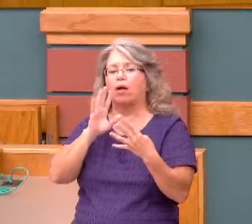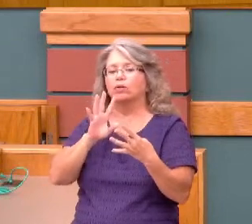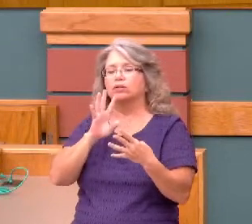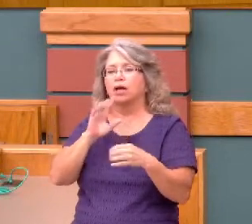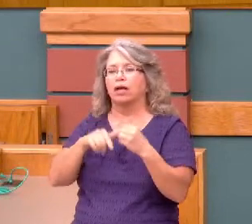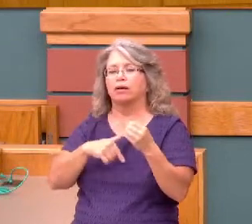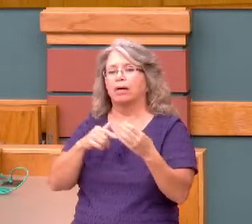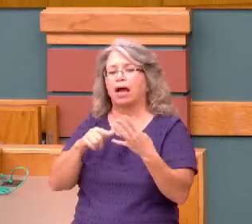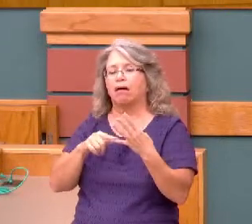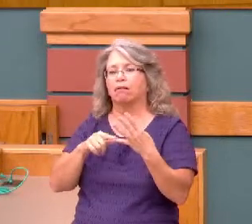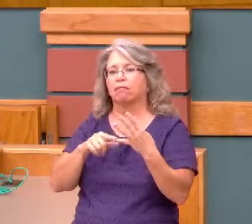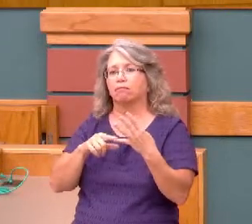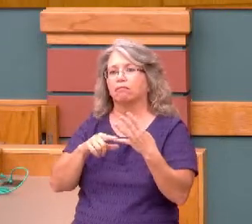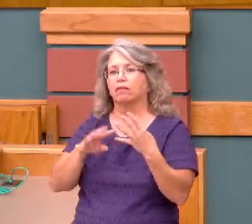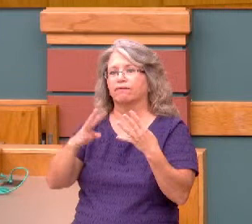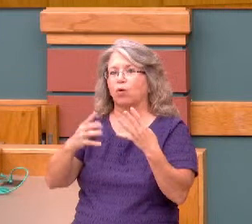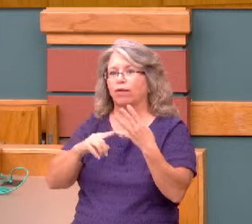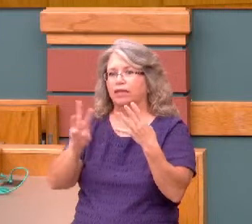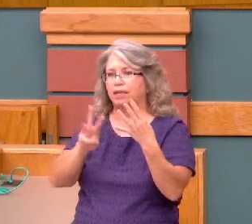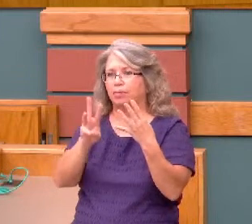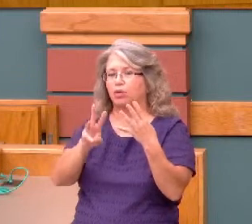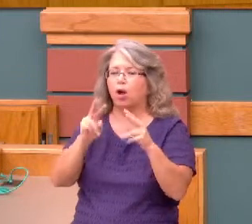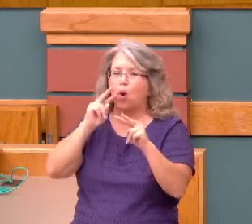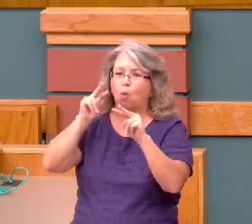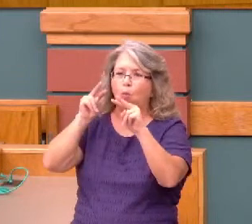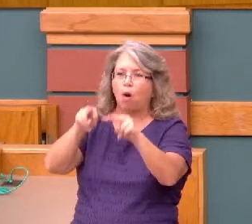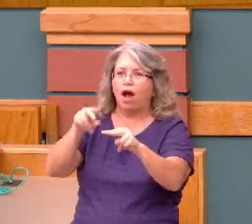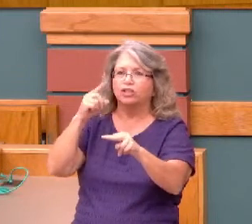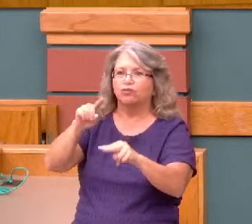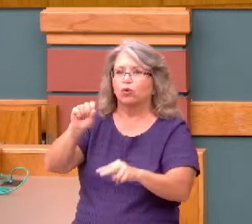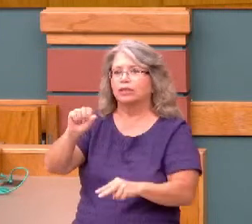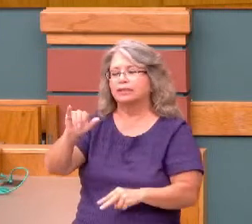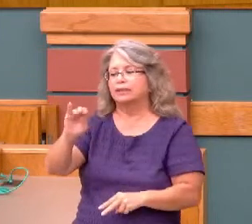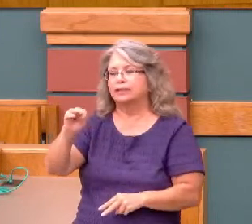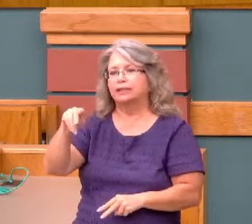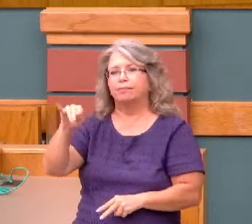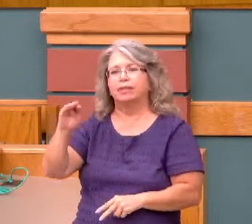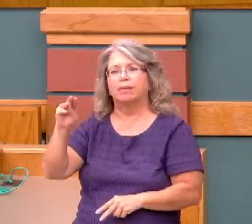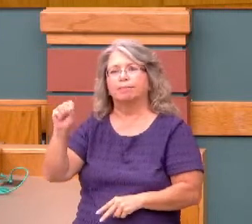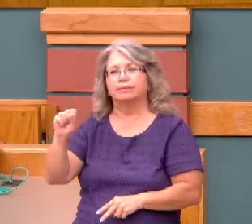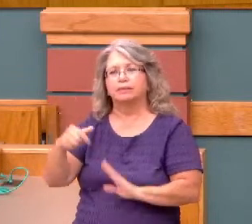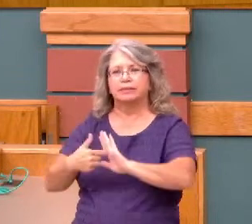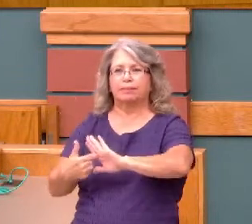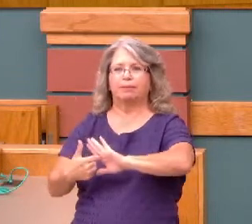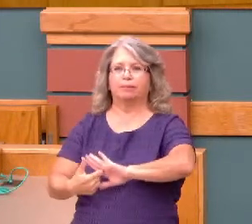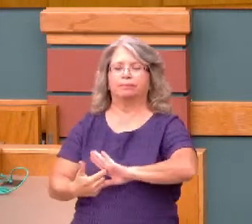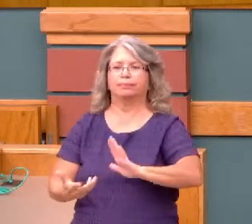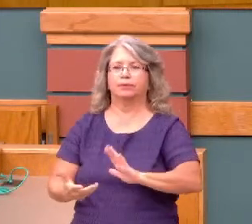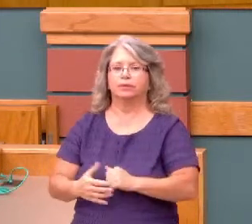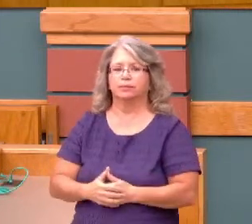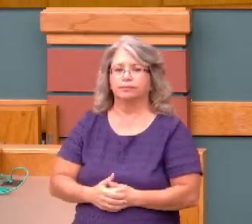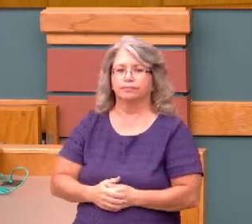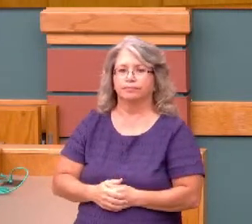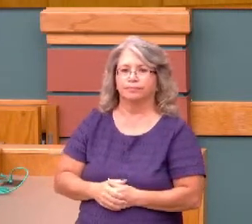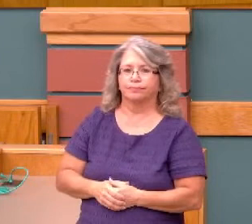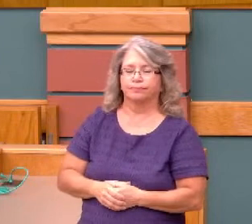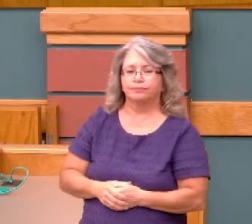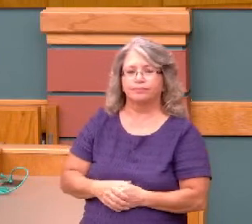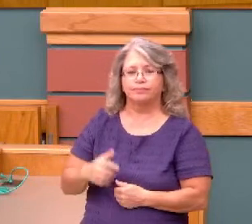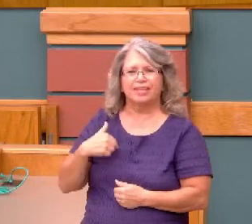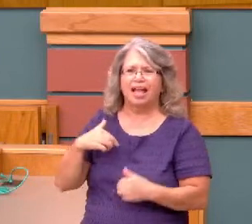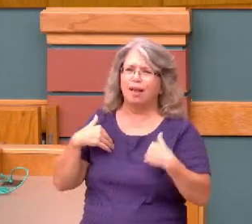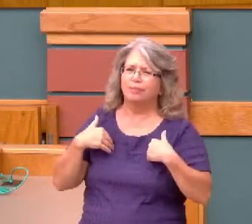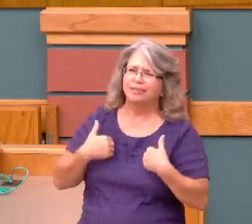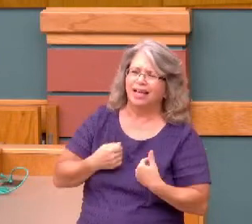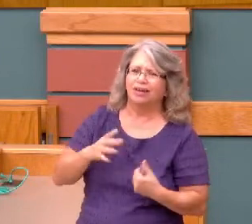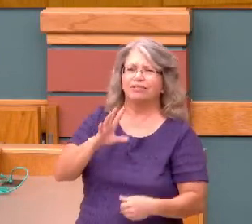watch those symptoms. Think about the things that you're doing every time you go out. I'm tired of talking about